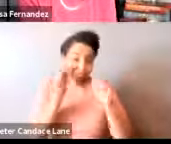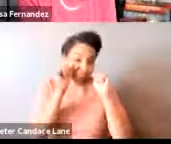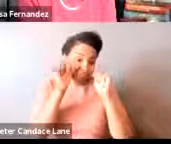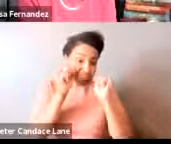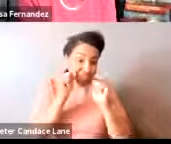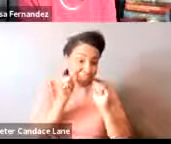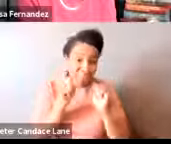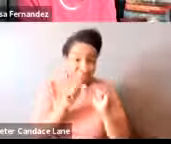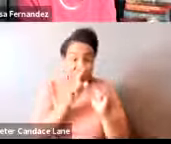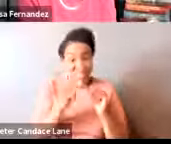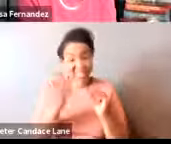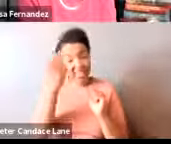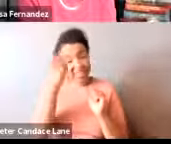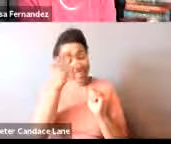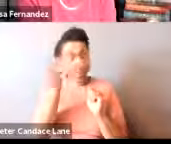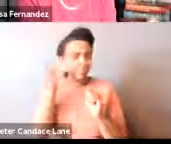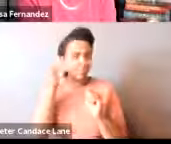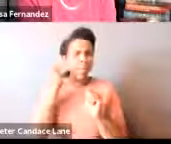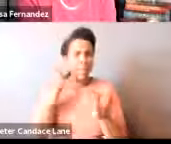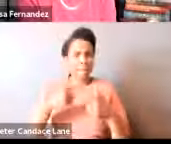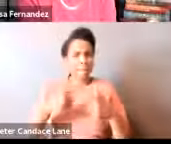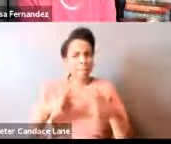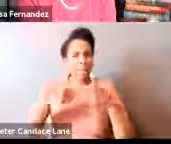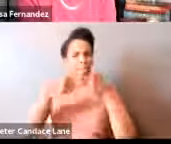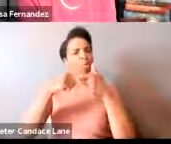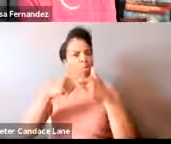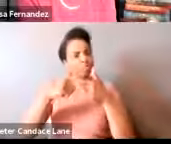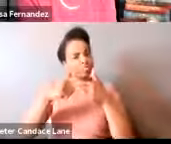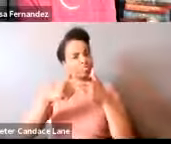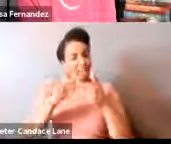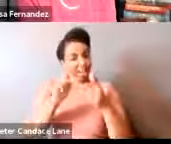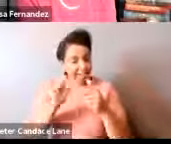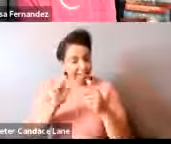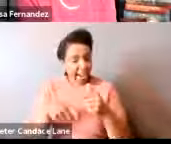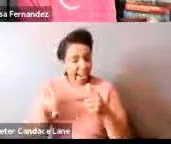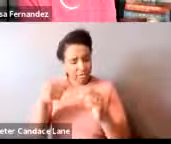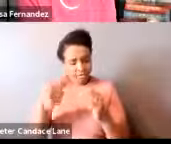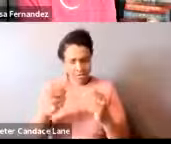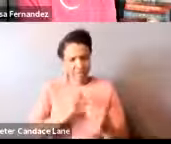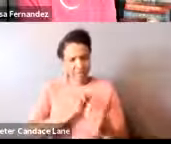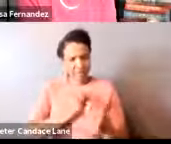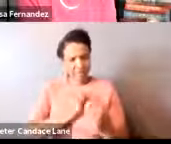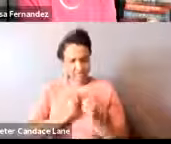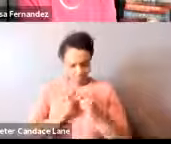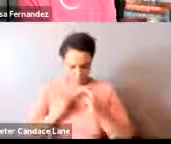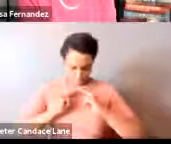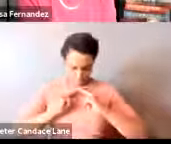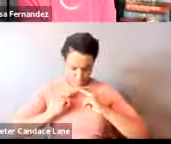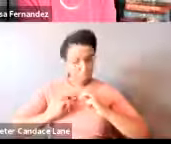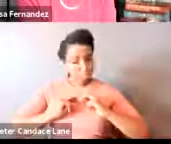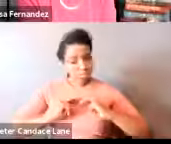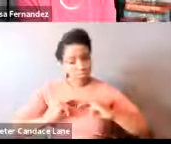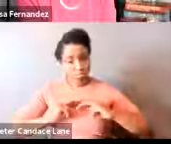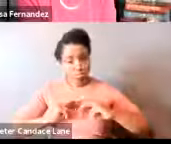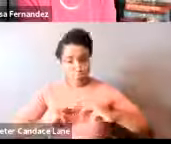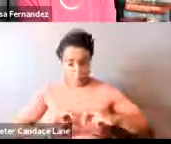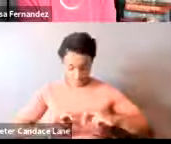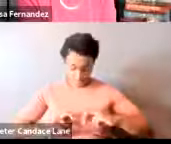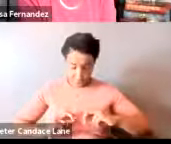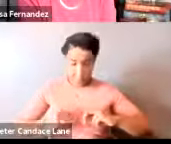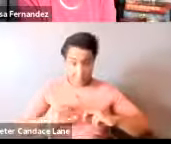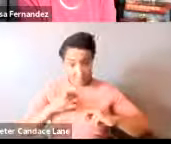that we've been given a pause to do some very serious self-reflection about who we are and what we want.